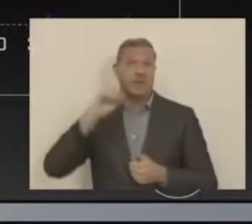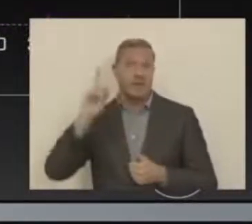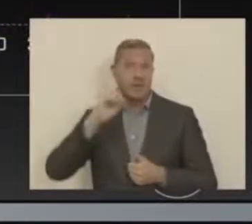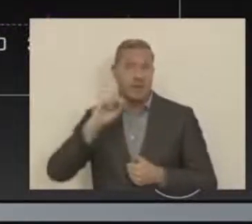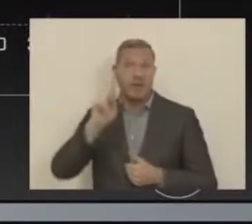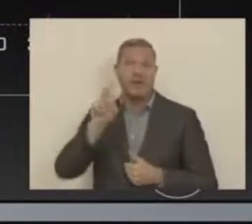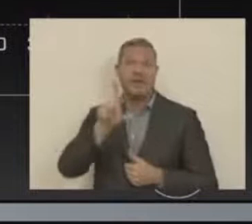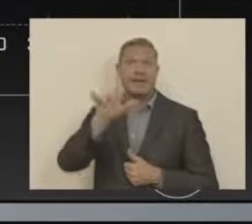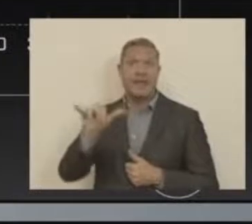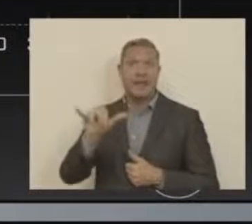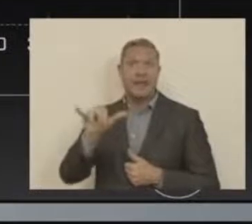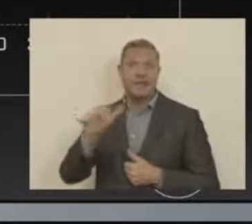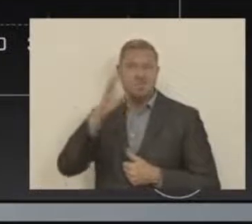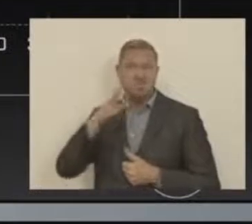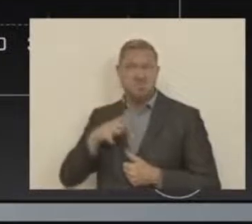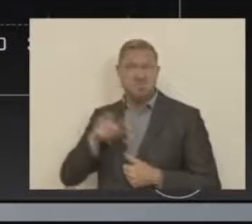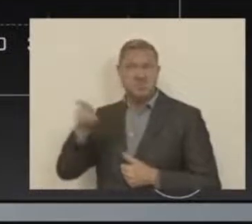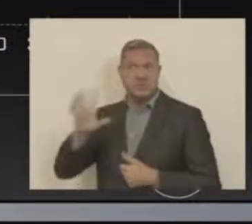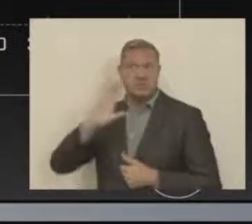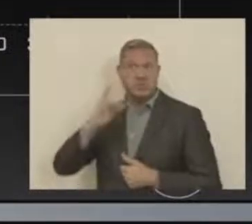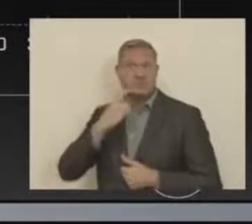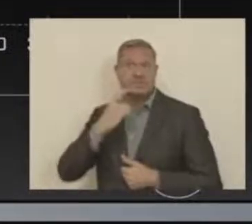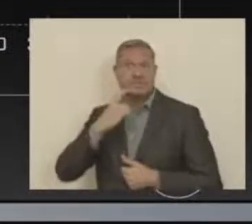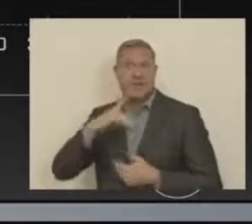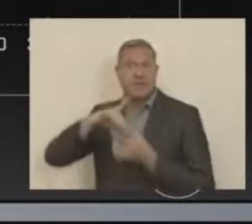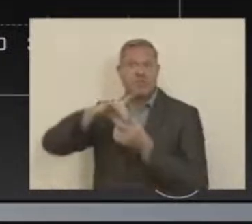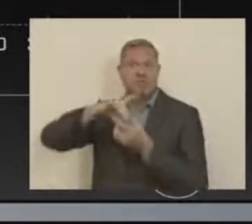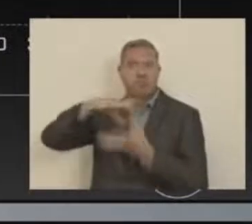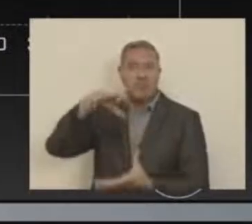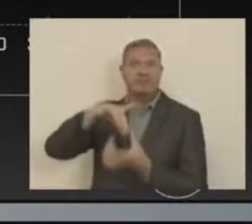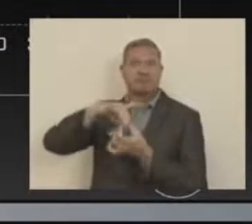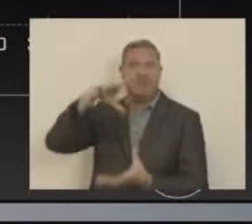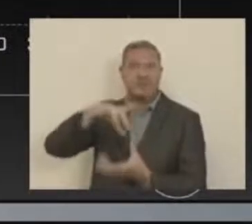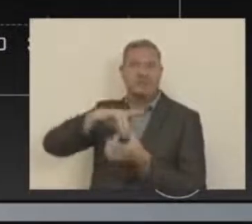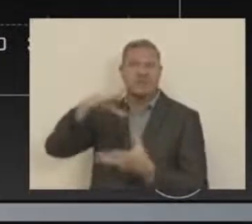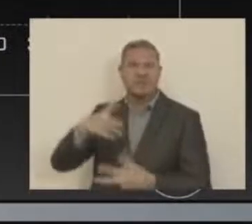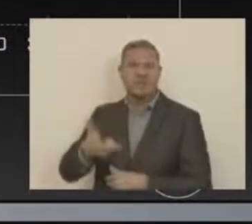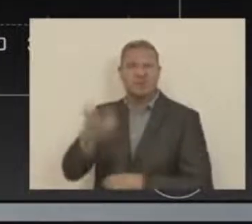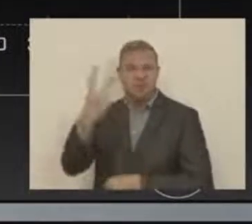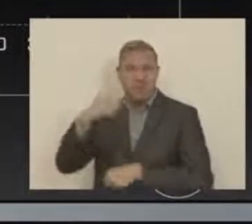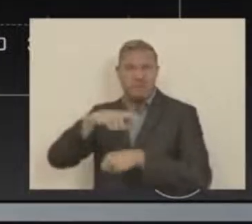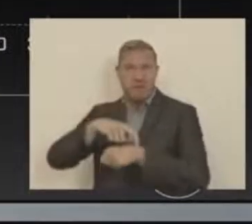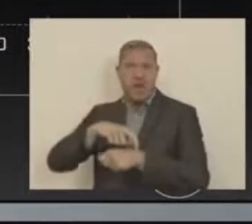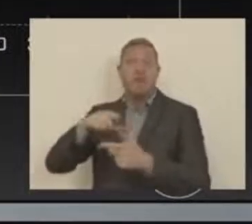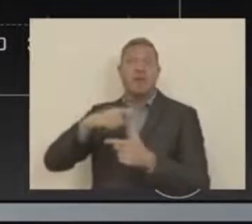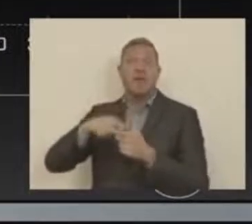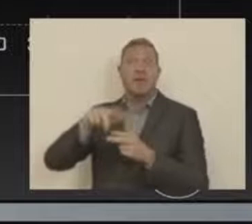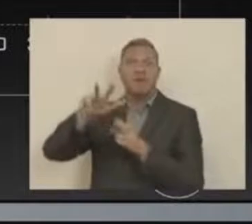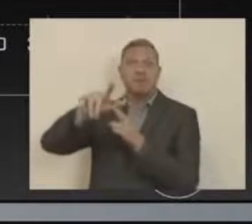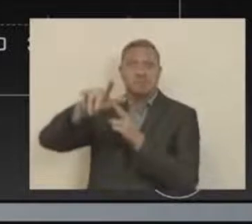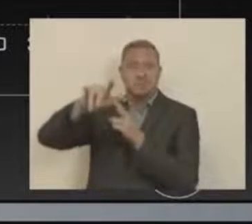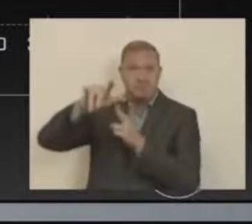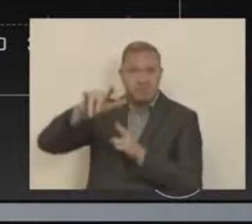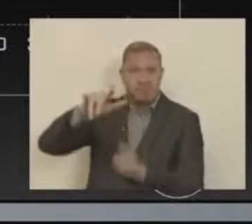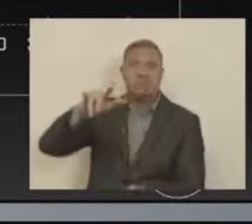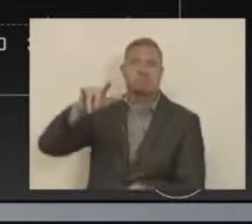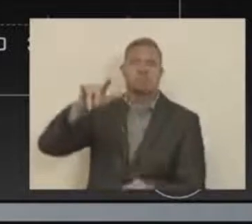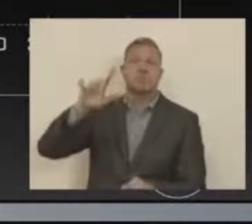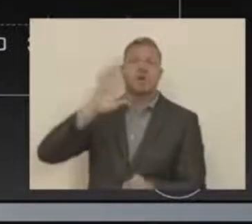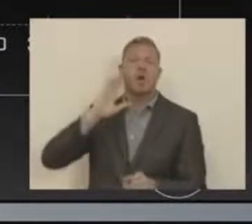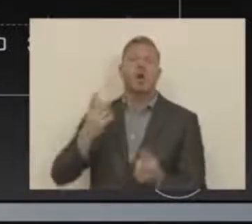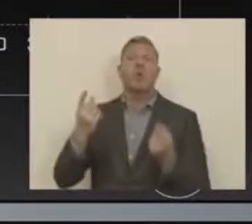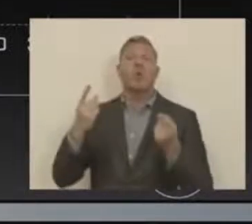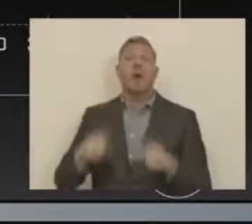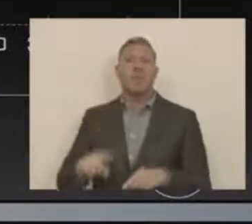release, release. And then 3 seconds later, we're going to have our PST ignition, which prepares our propellants for our main engine. 2 seconds after that, we'll see MES,